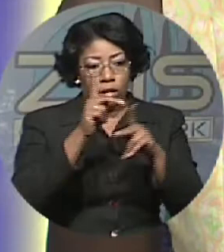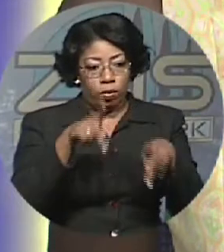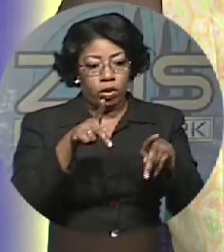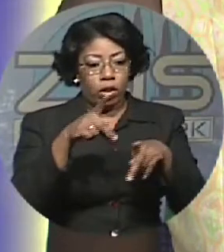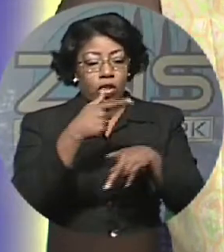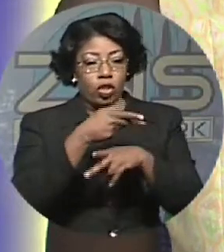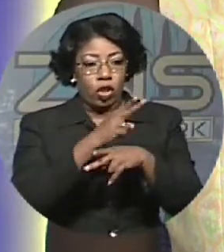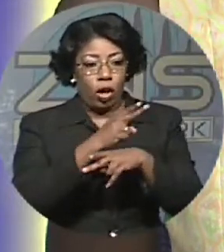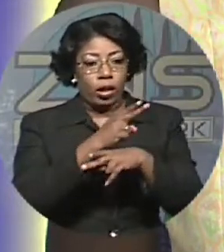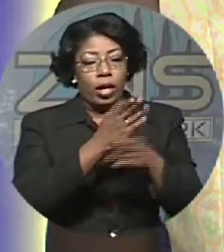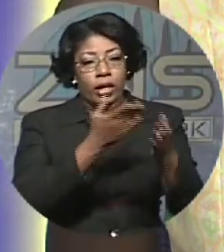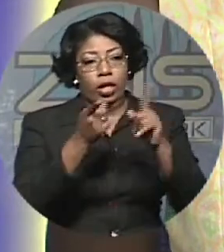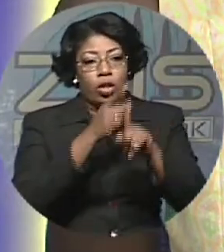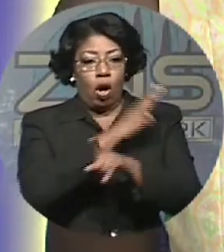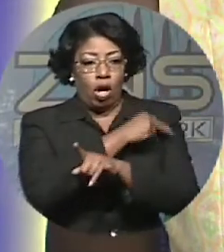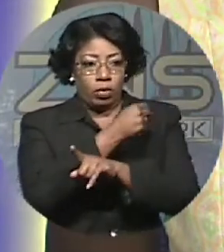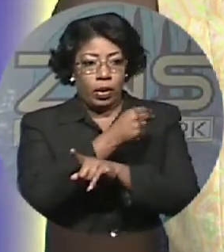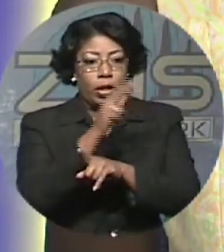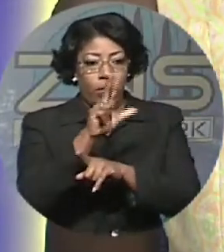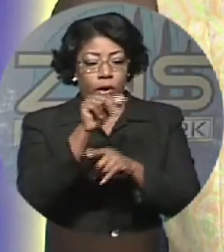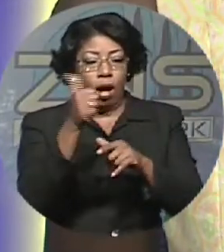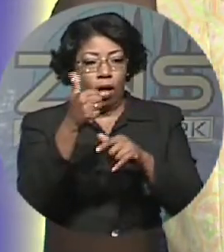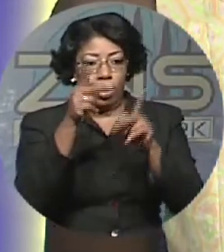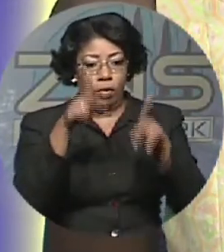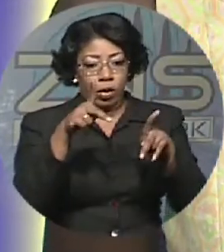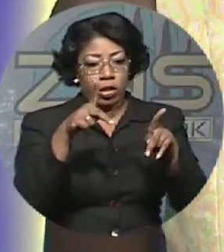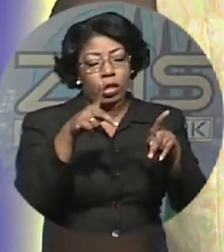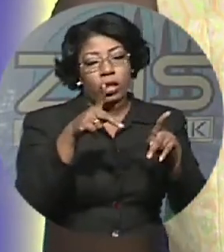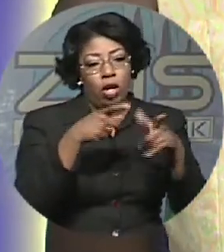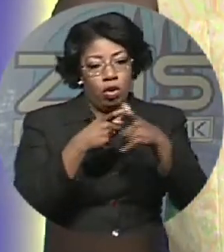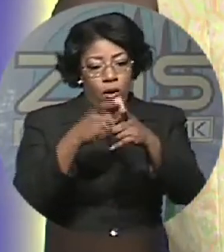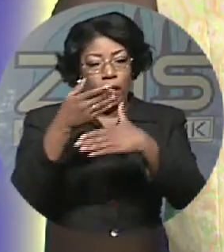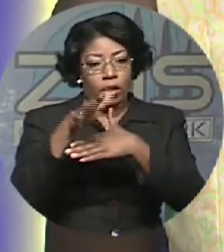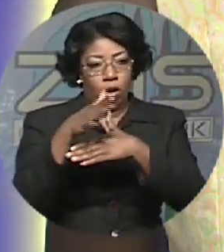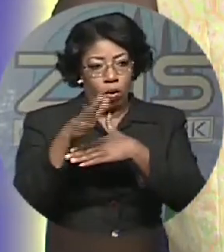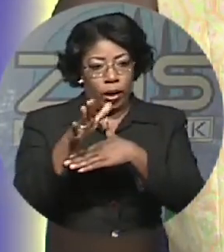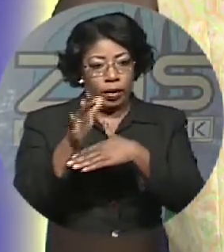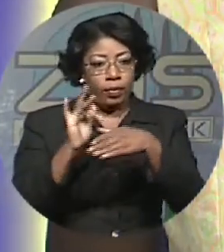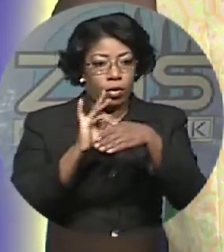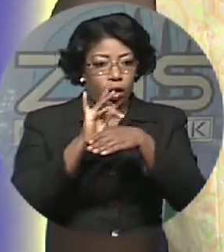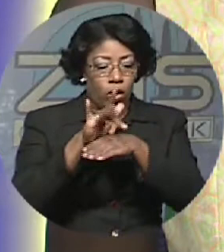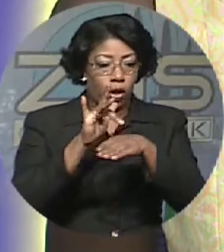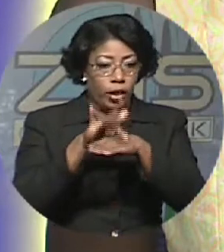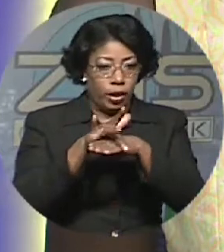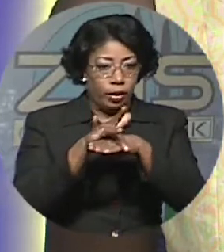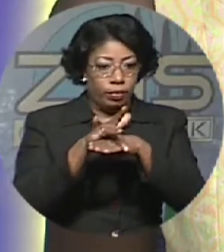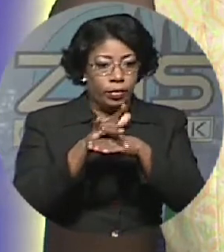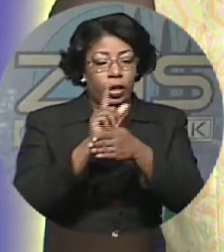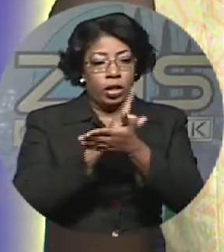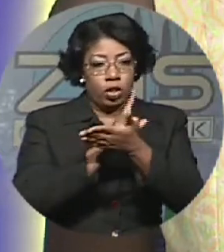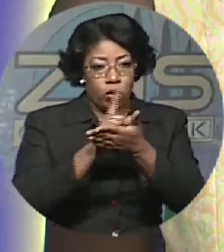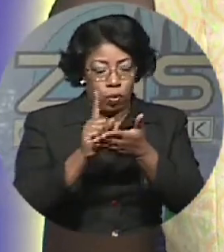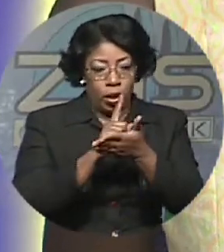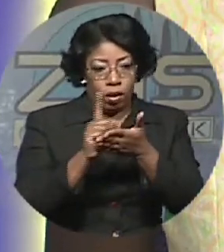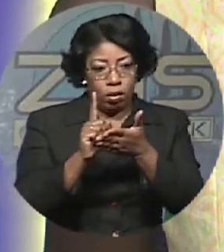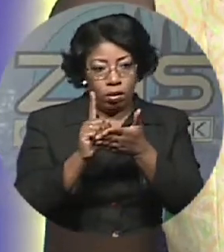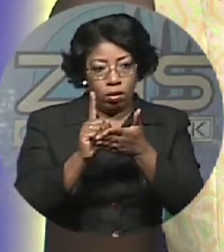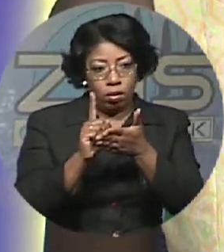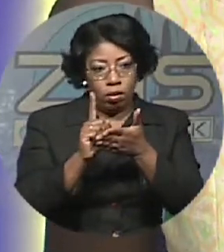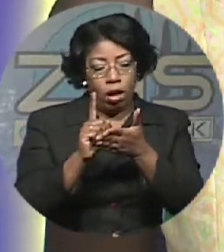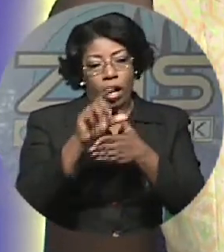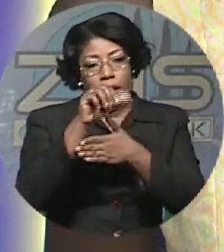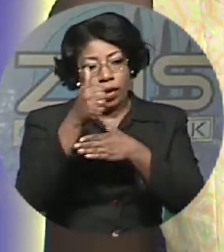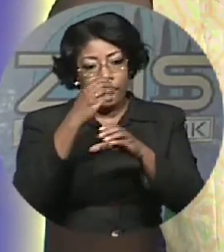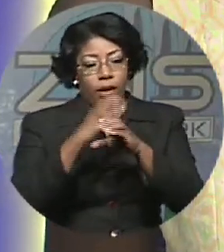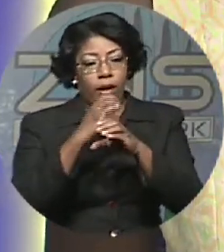guard. However, three other suspects were able to elude police on foot. Earlier this week, two suspects in stolen cars led the police on a chase